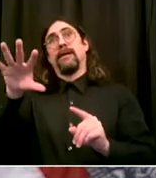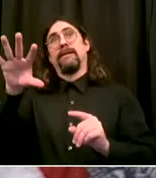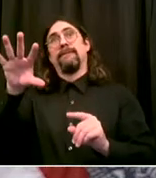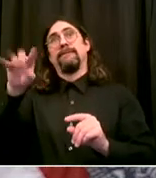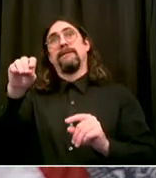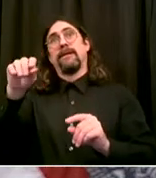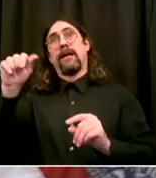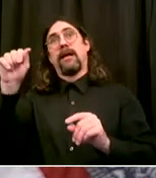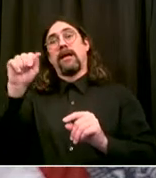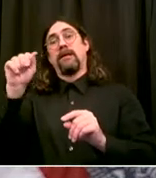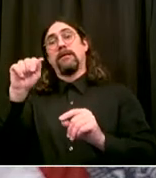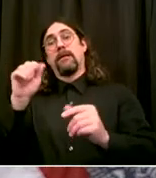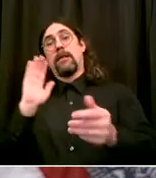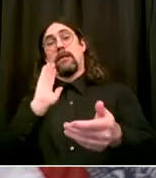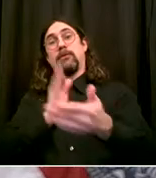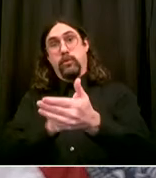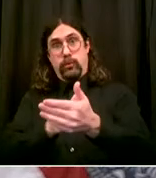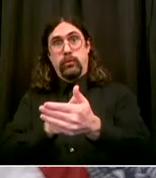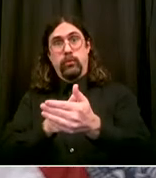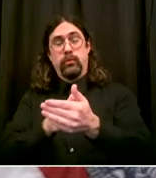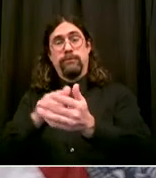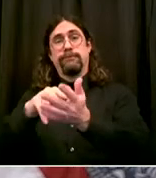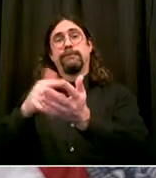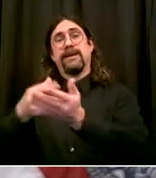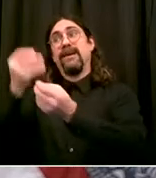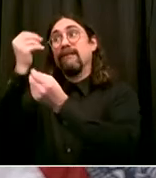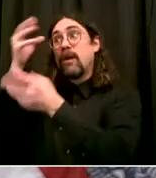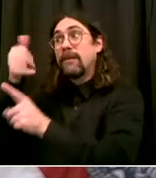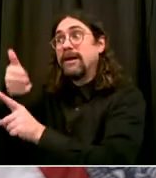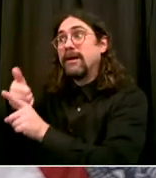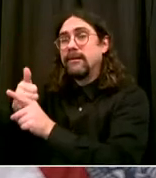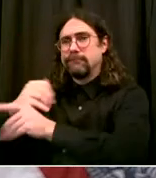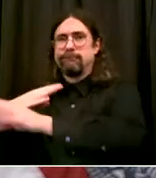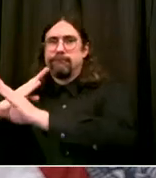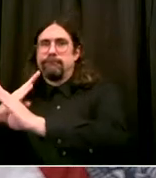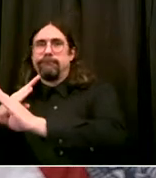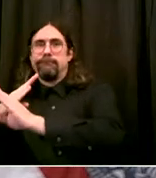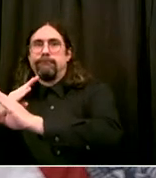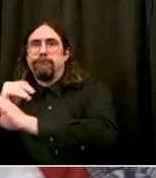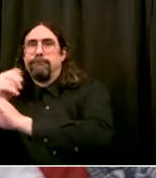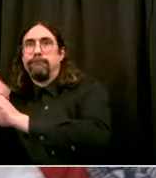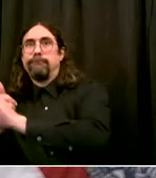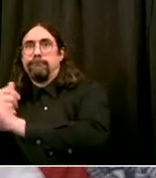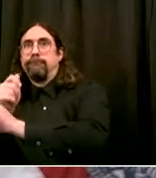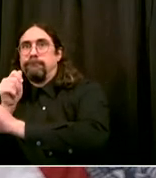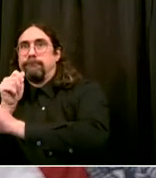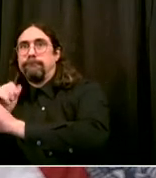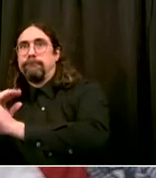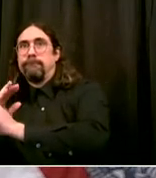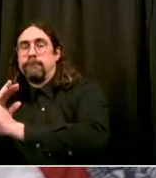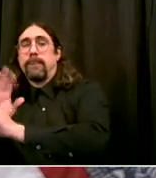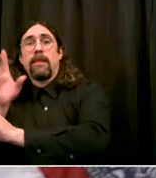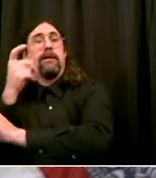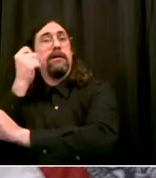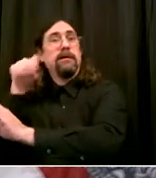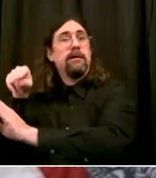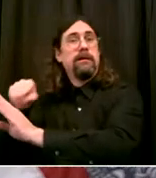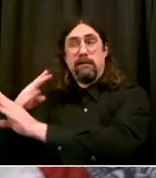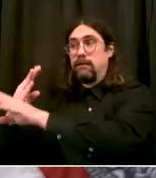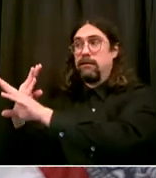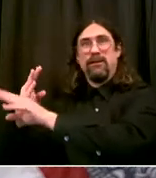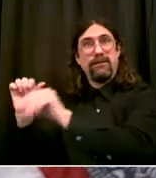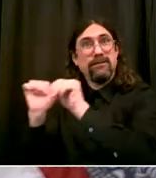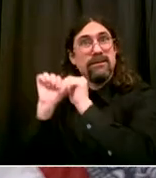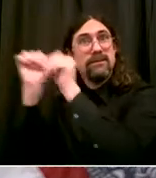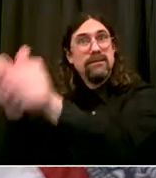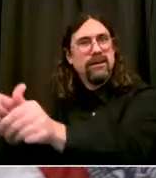point this case will be resolved, and it will make clear that our ability to release records is now quite clear under